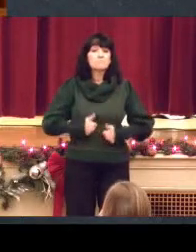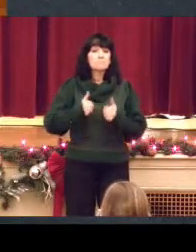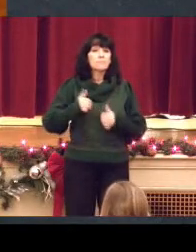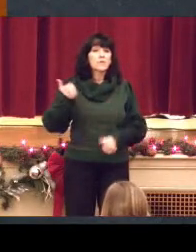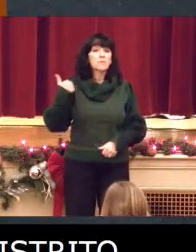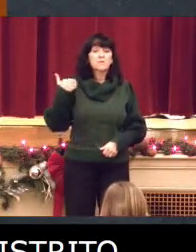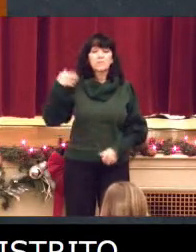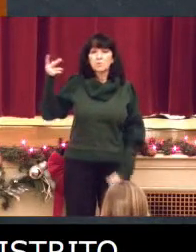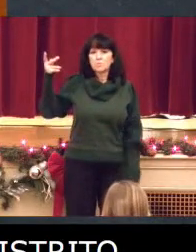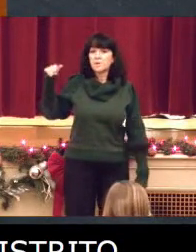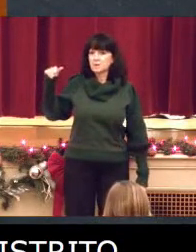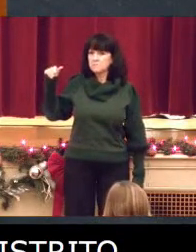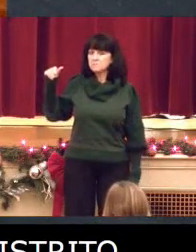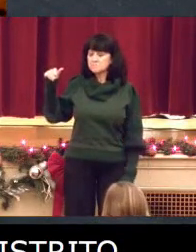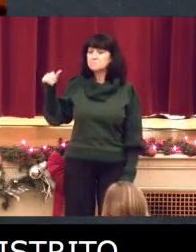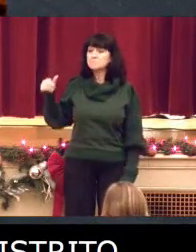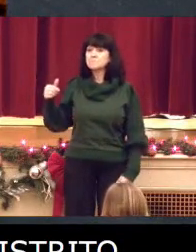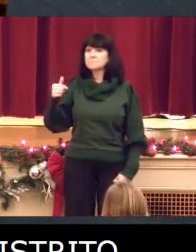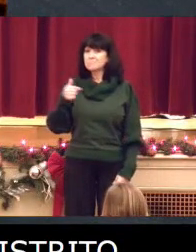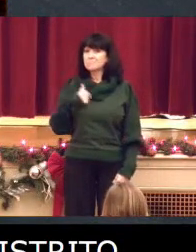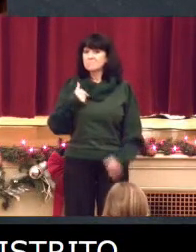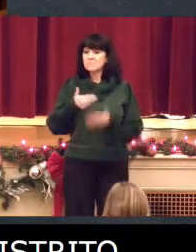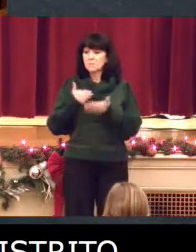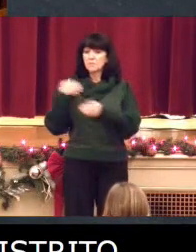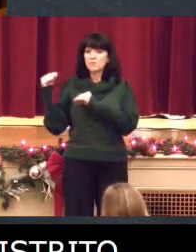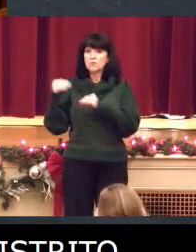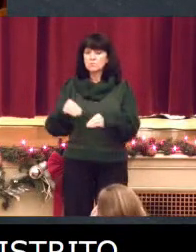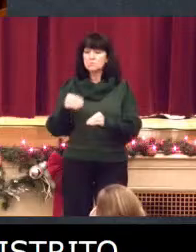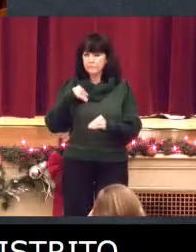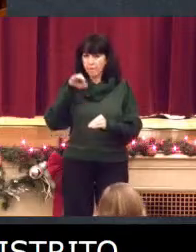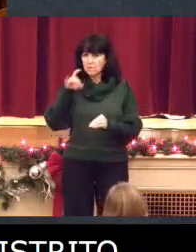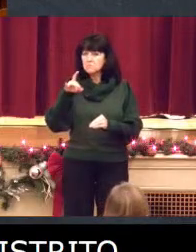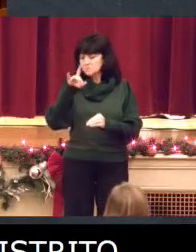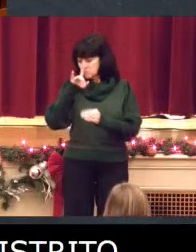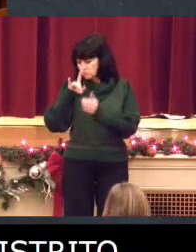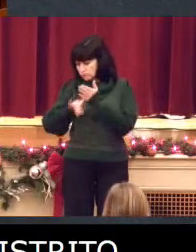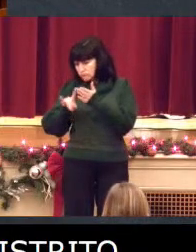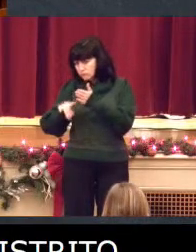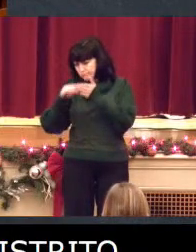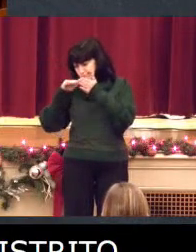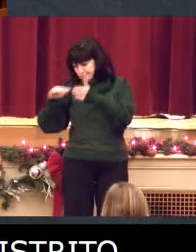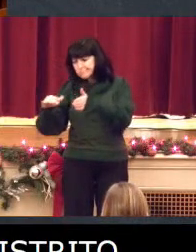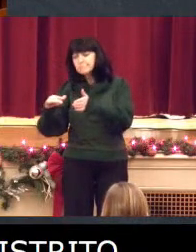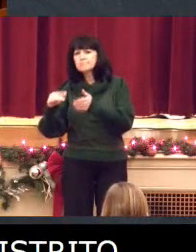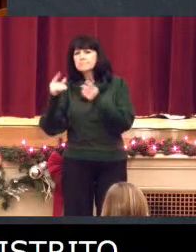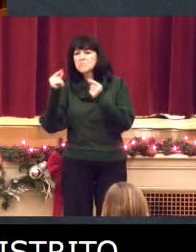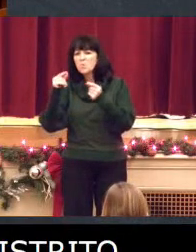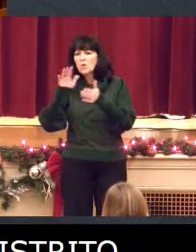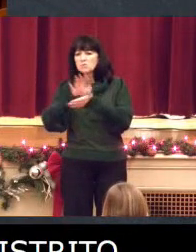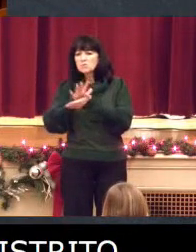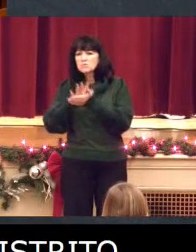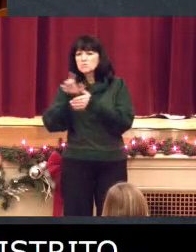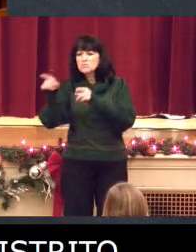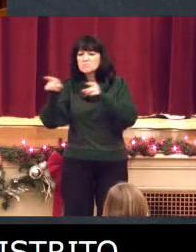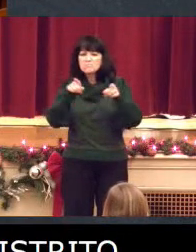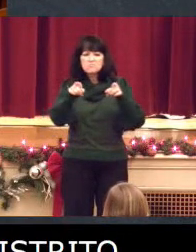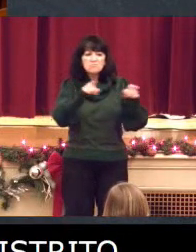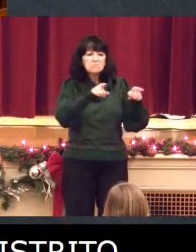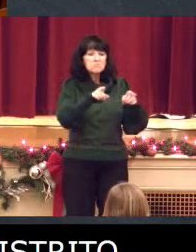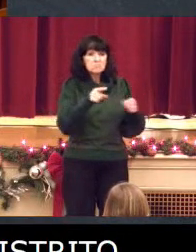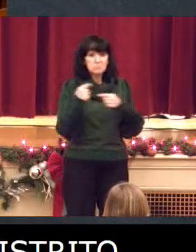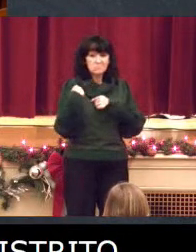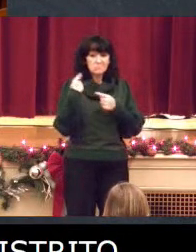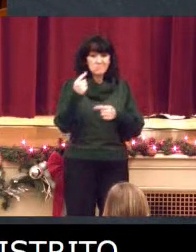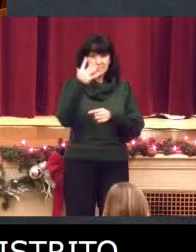did my research on every school around here, the last 5 years, the test scores have been